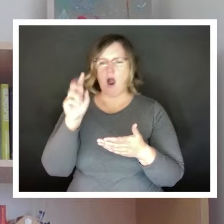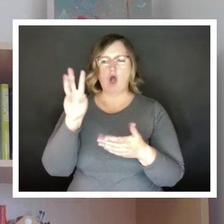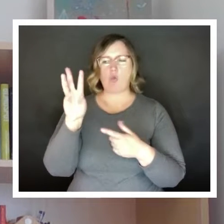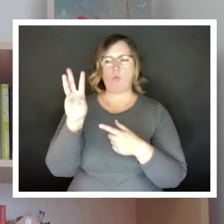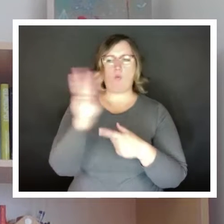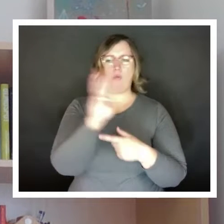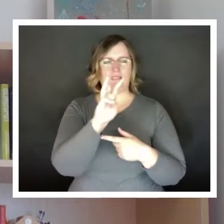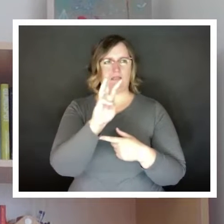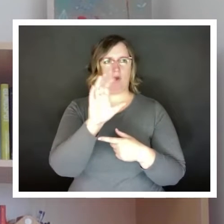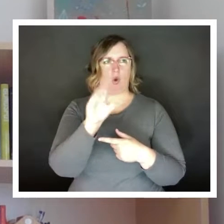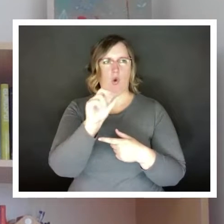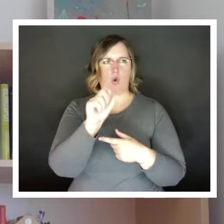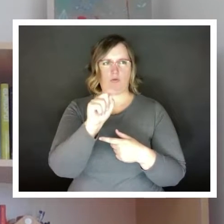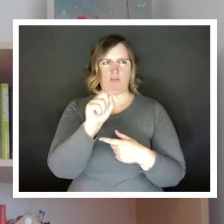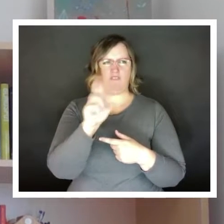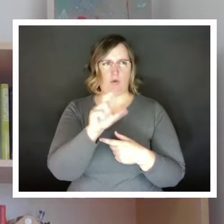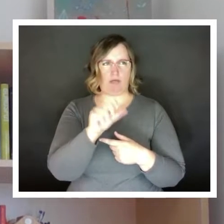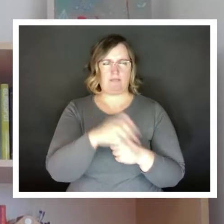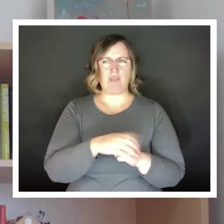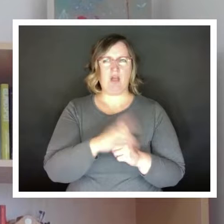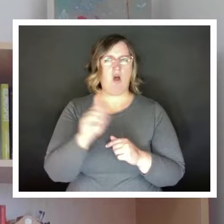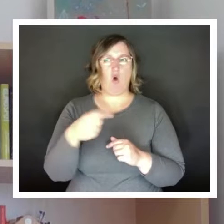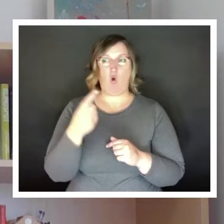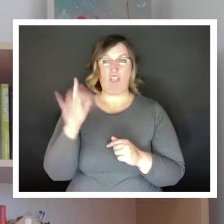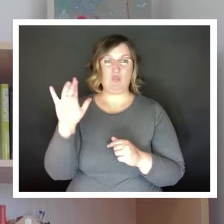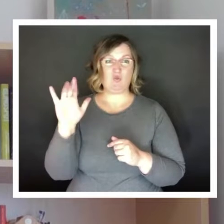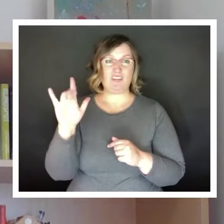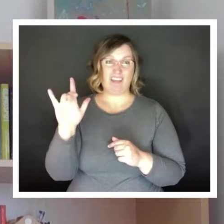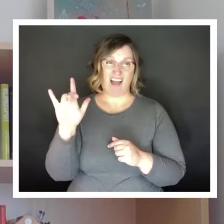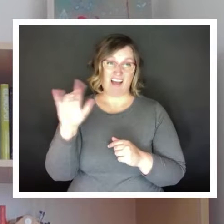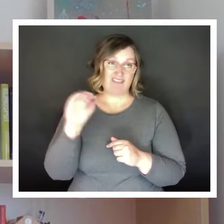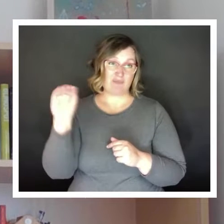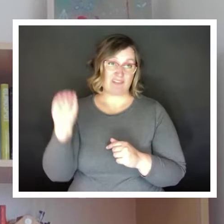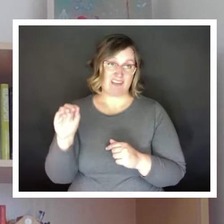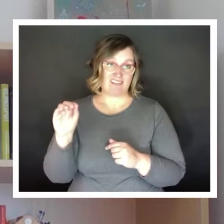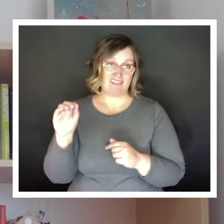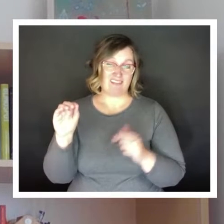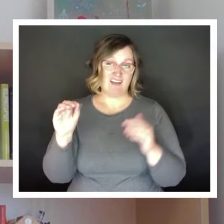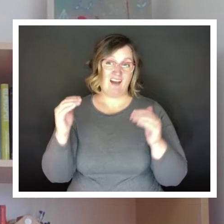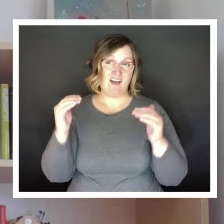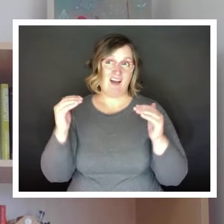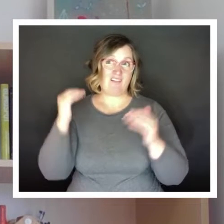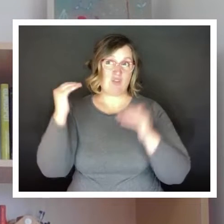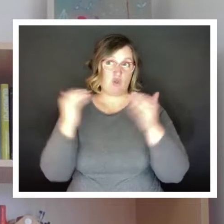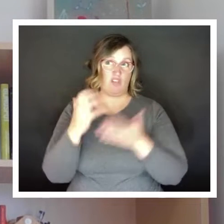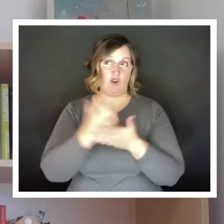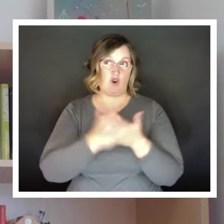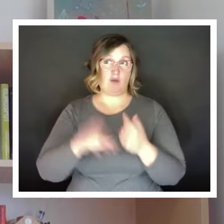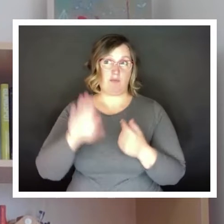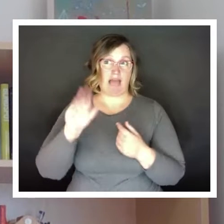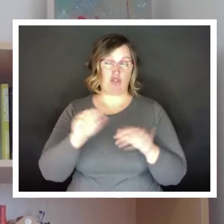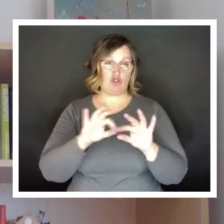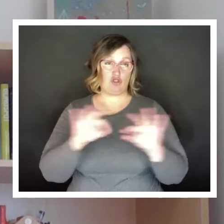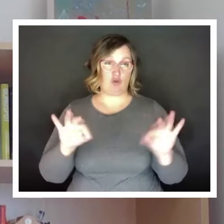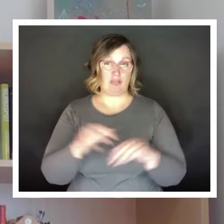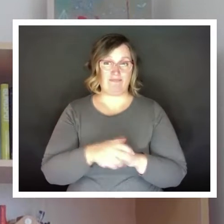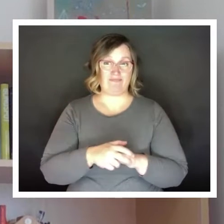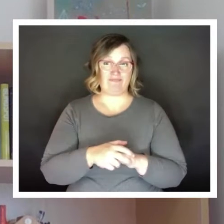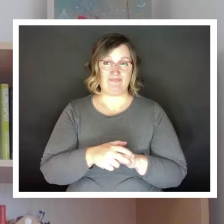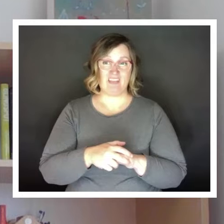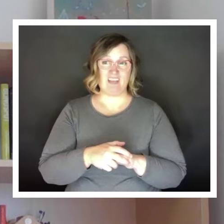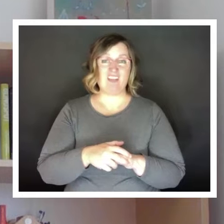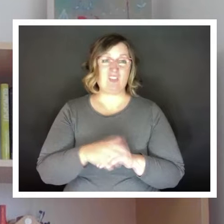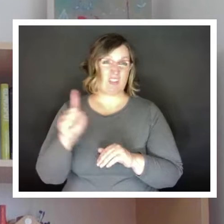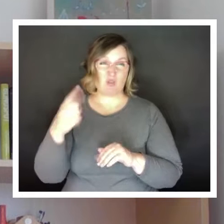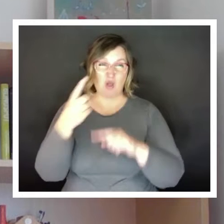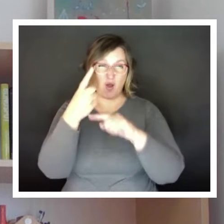States, only 25% of adults have earned a bachelor's degree. So